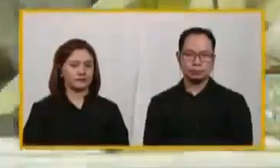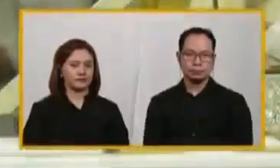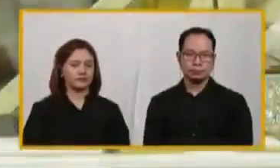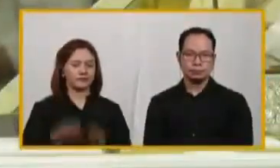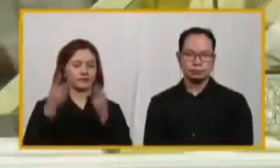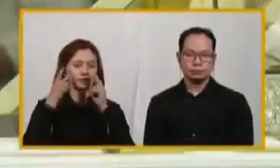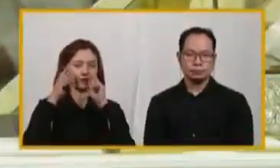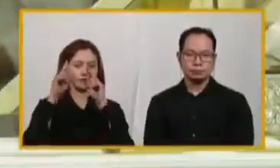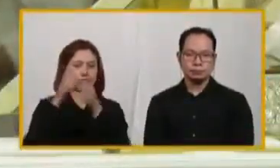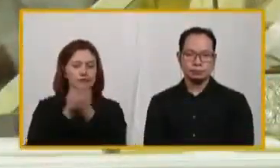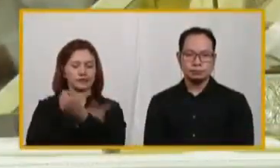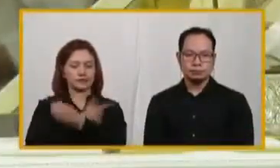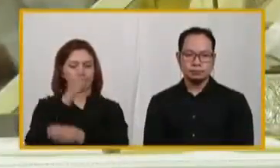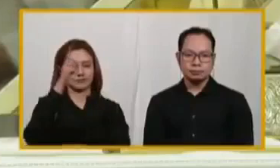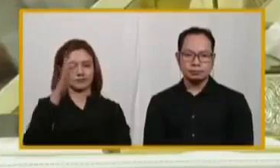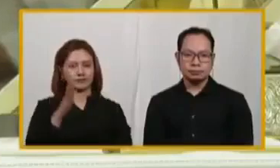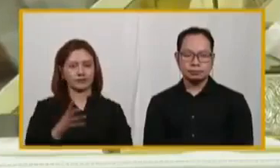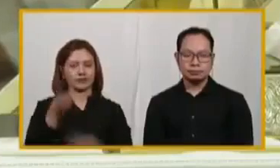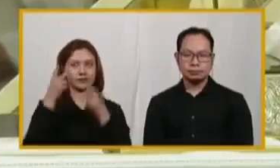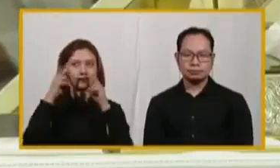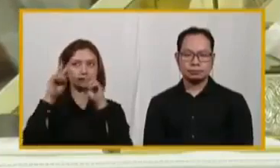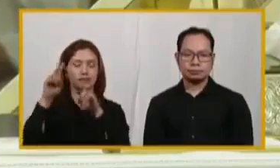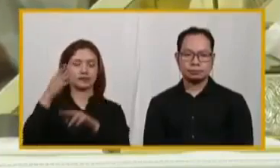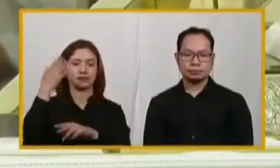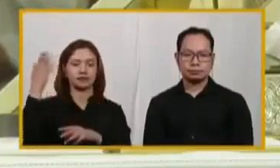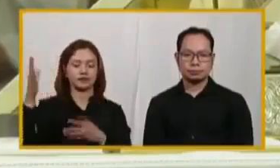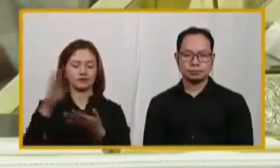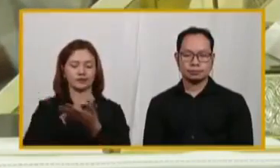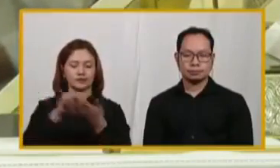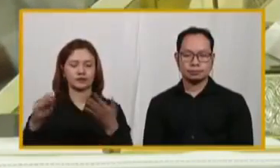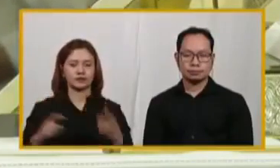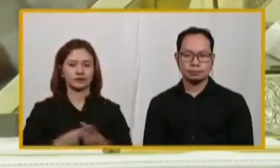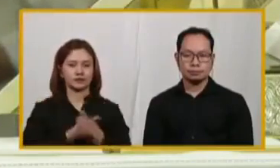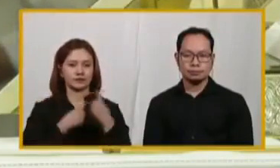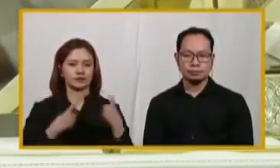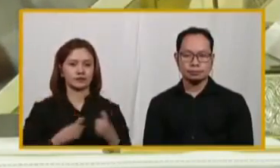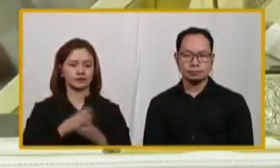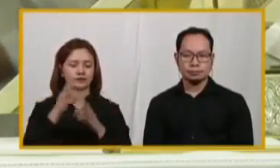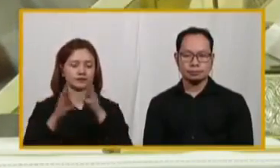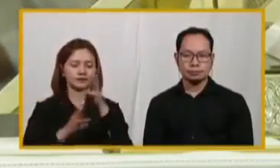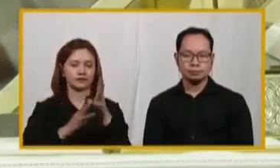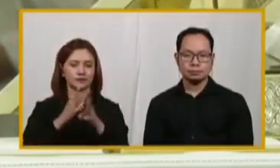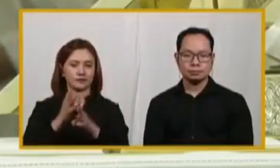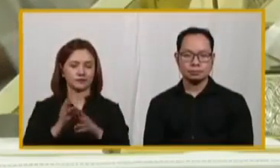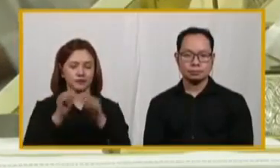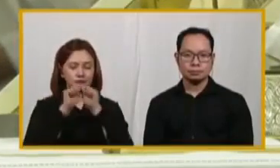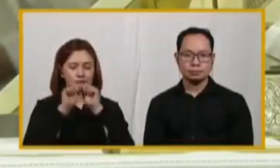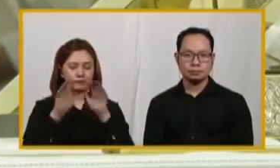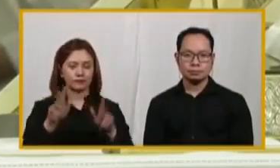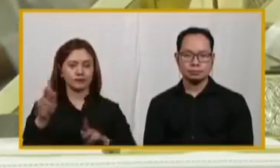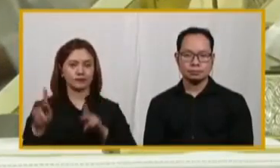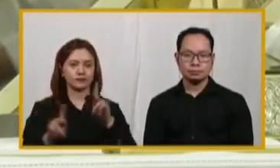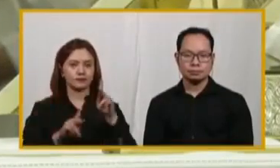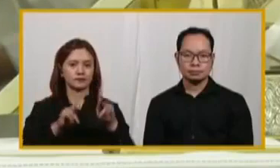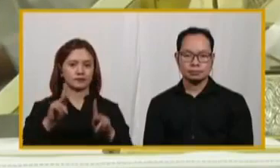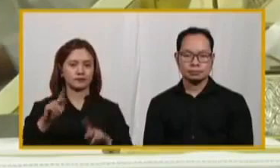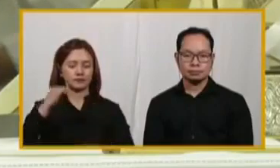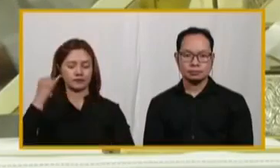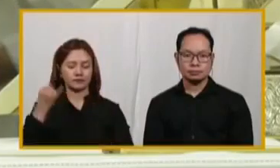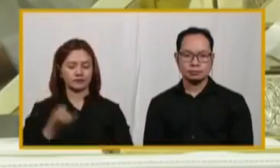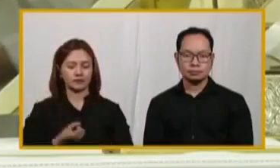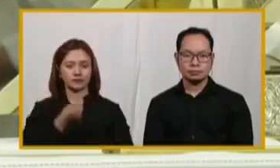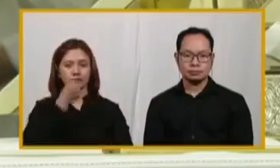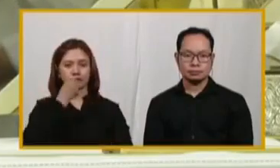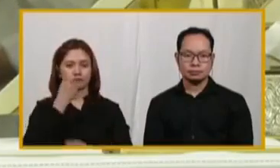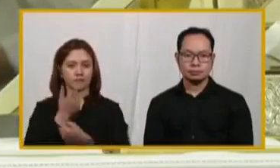Behold the Lamb of God. Behold him who takes away the sins of the world. Blessed are those called to the supper